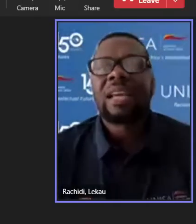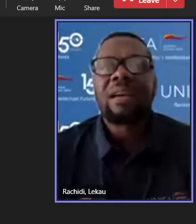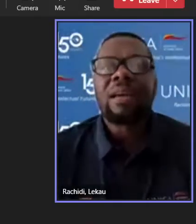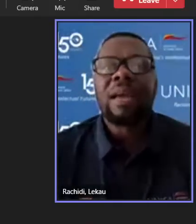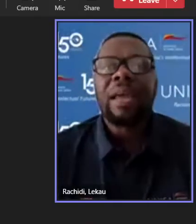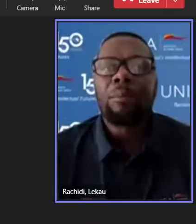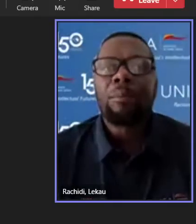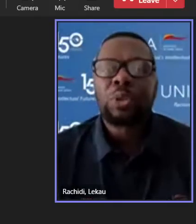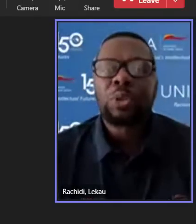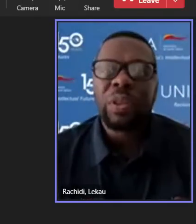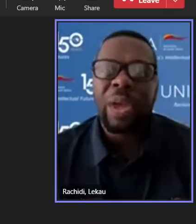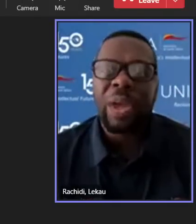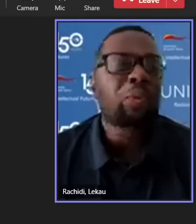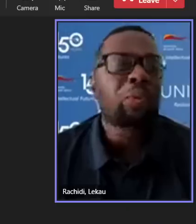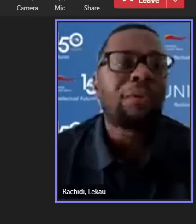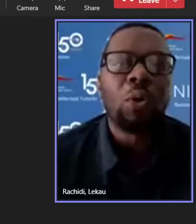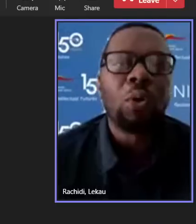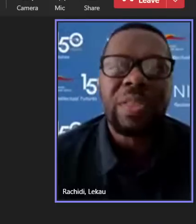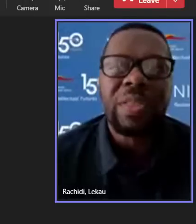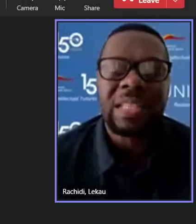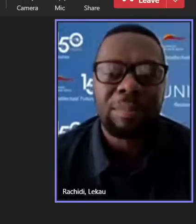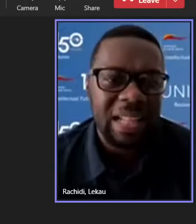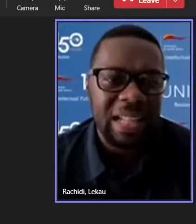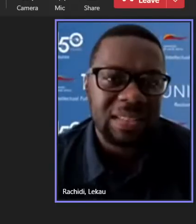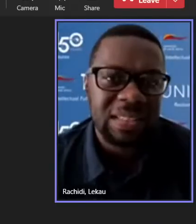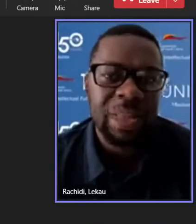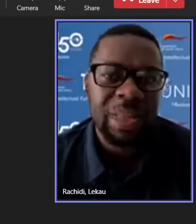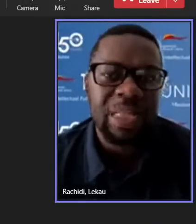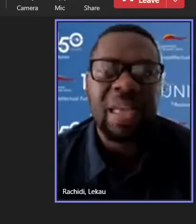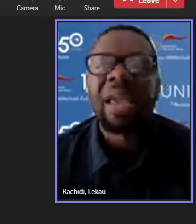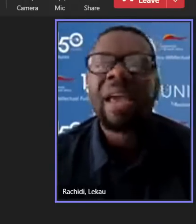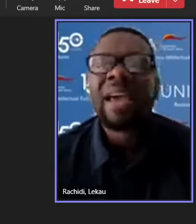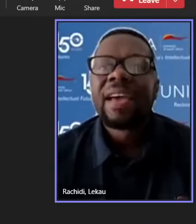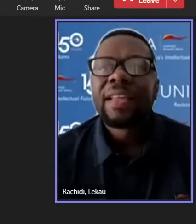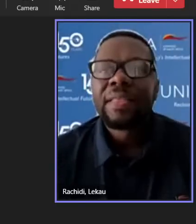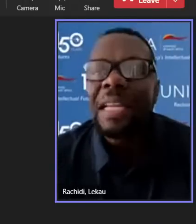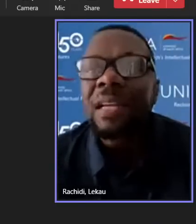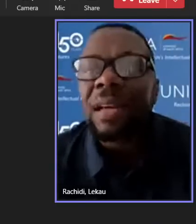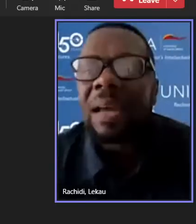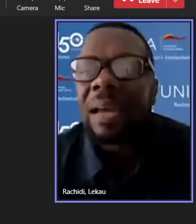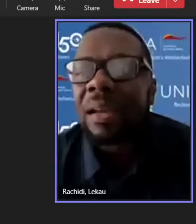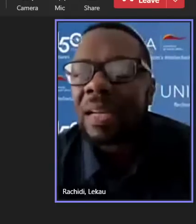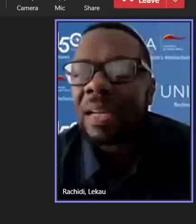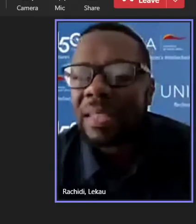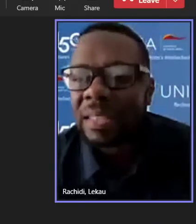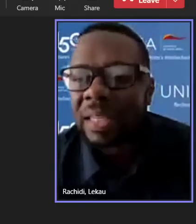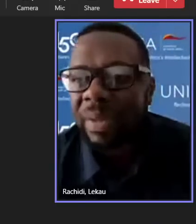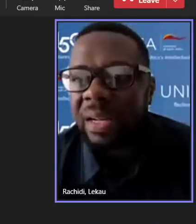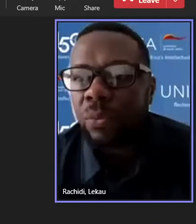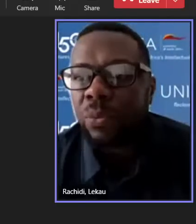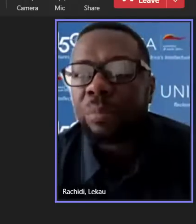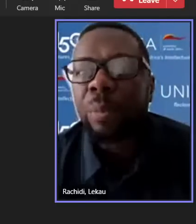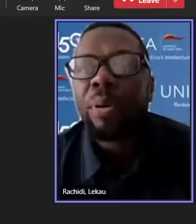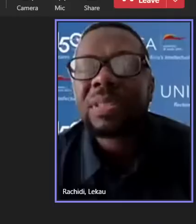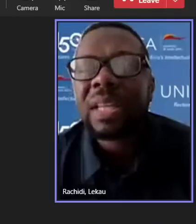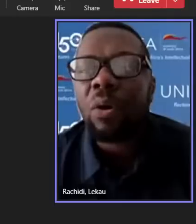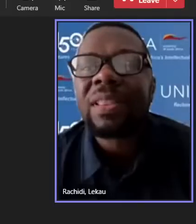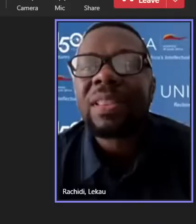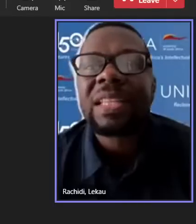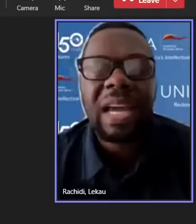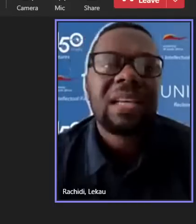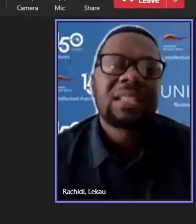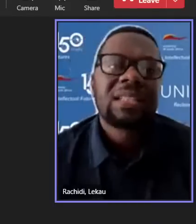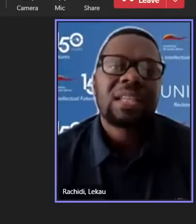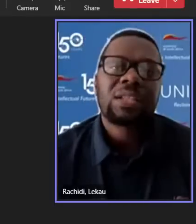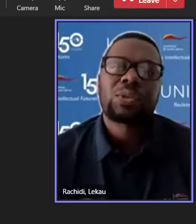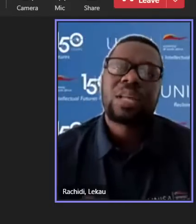but I'm sure they were able to follow with the subtitles that were there. That link, ladies and gentlemen, will be posted on